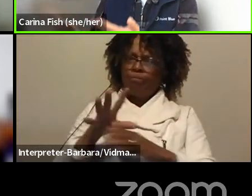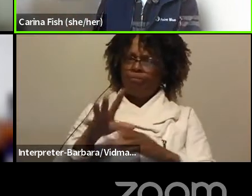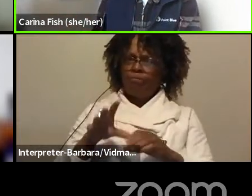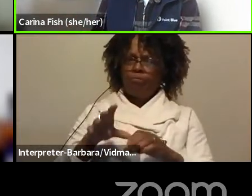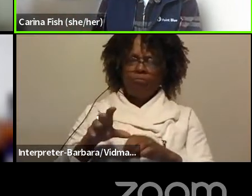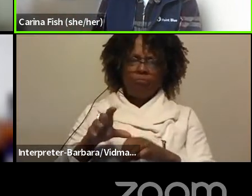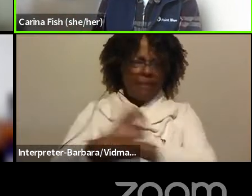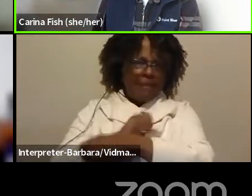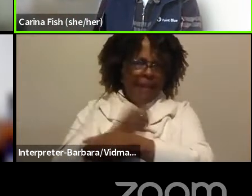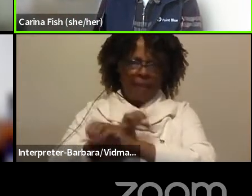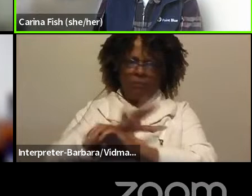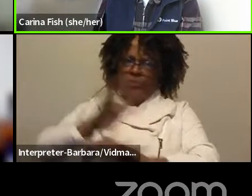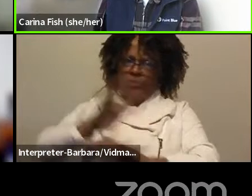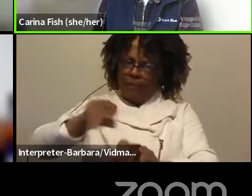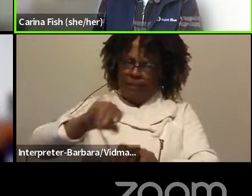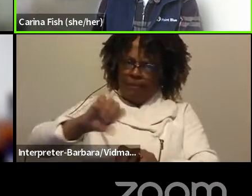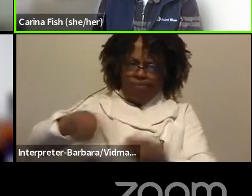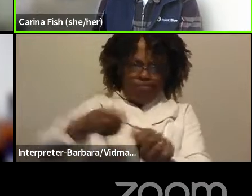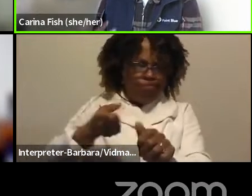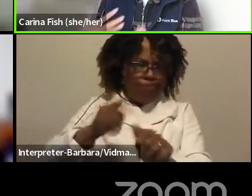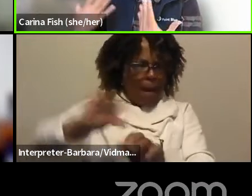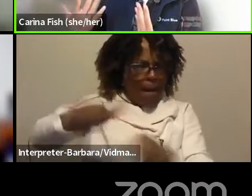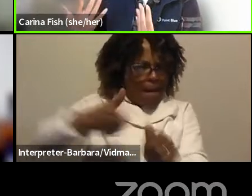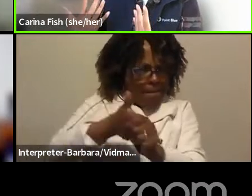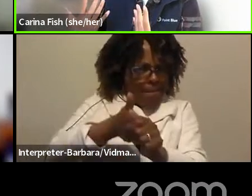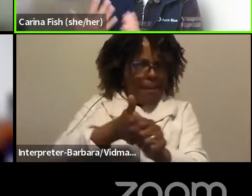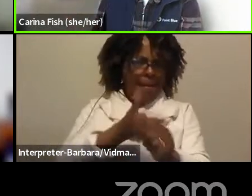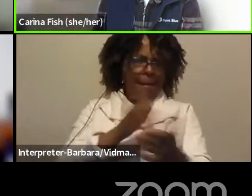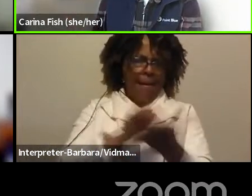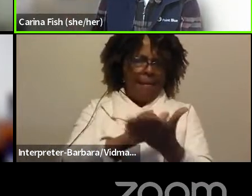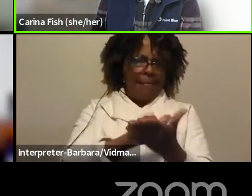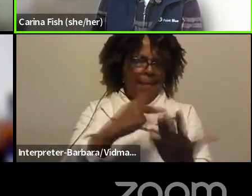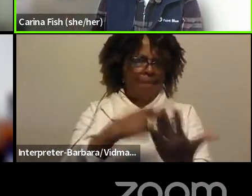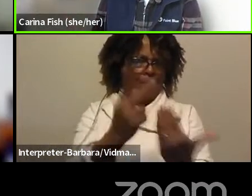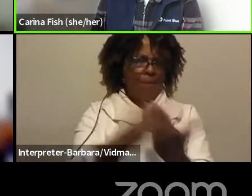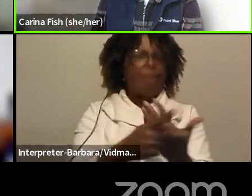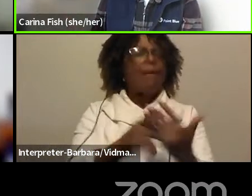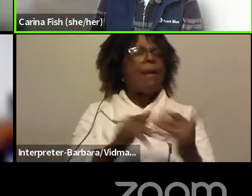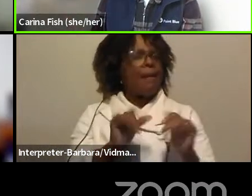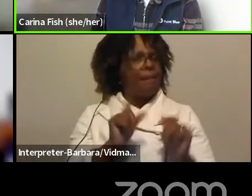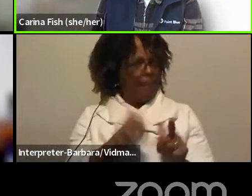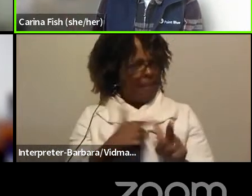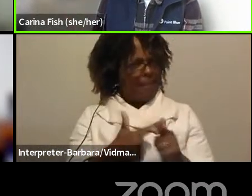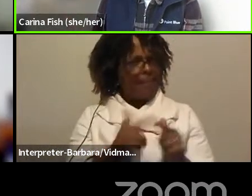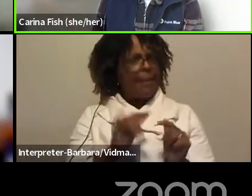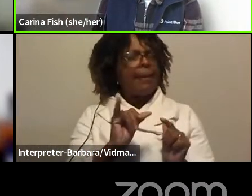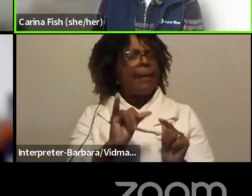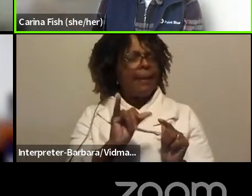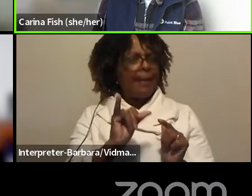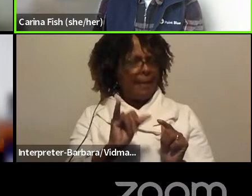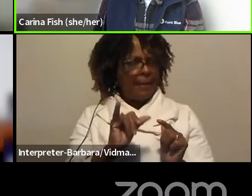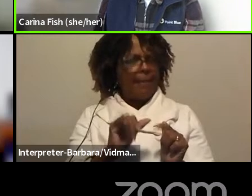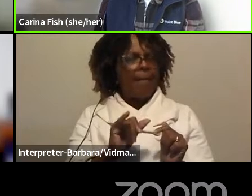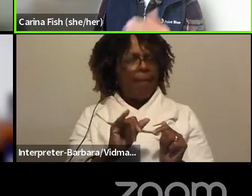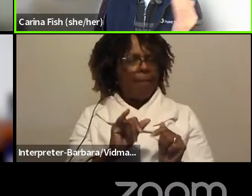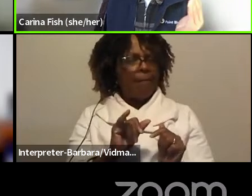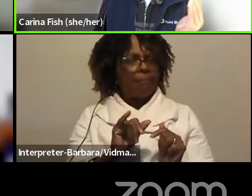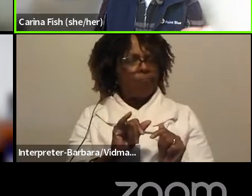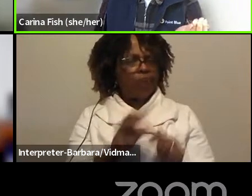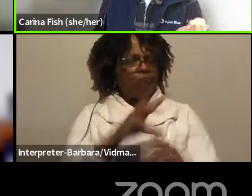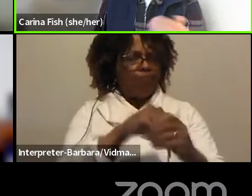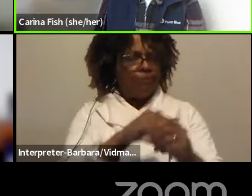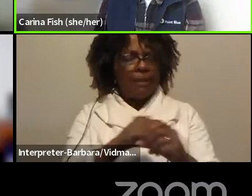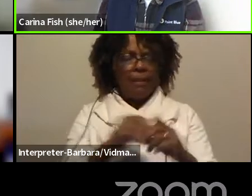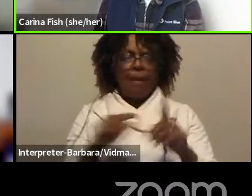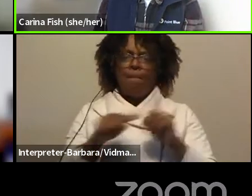some, I don't know, work or labor on my behalf as well. I think the hard part is when